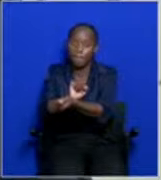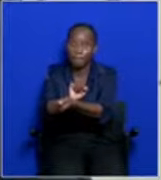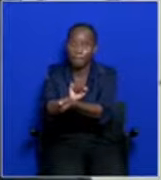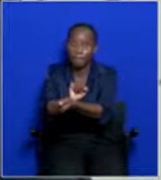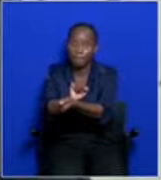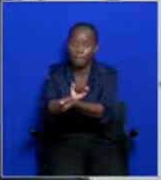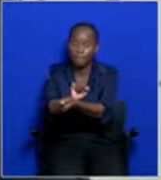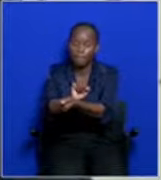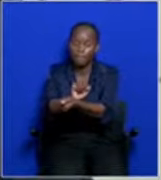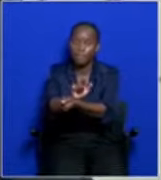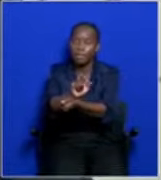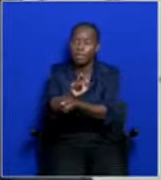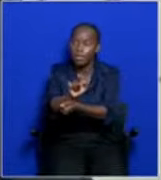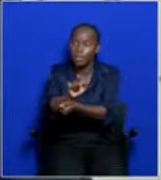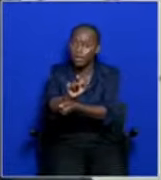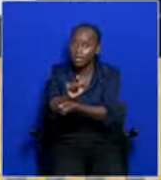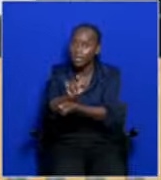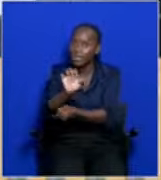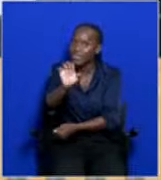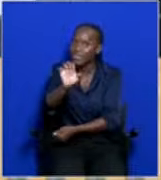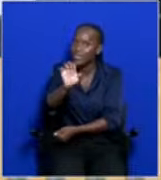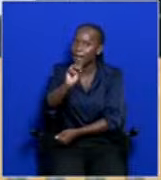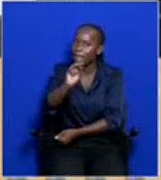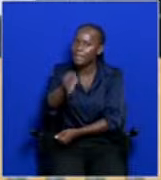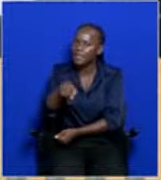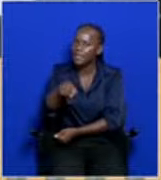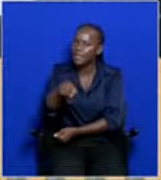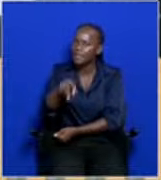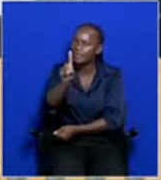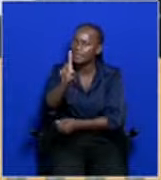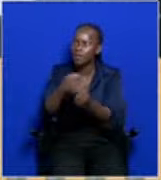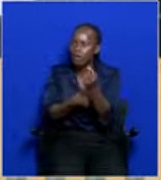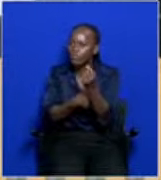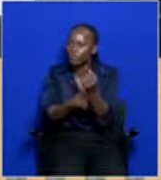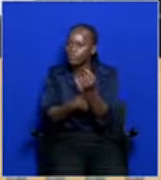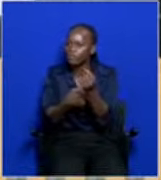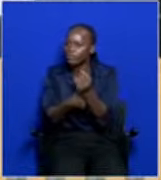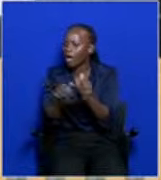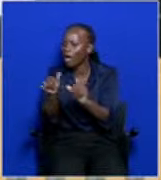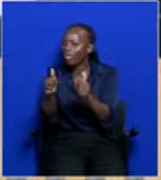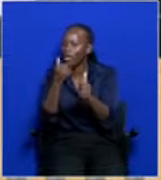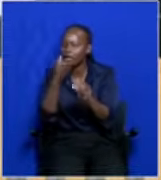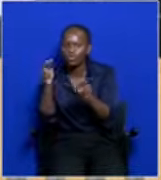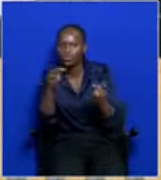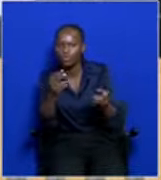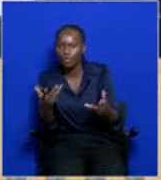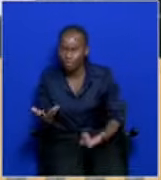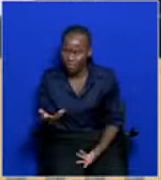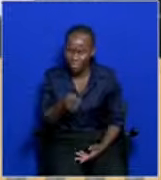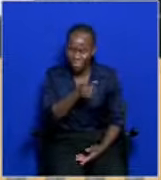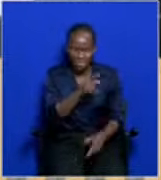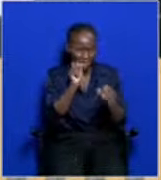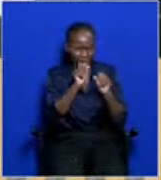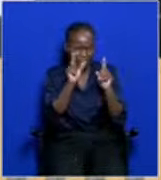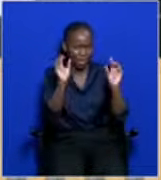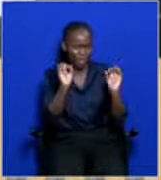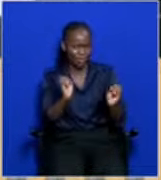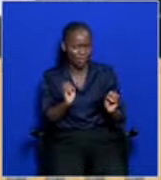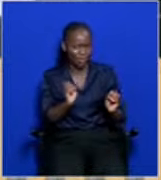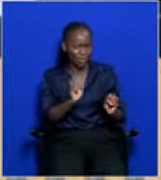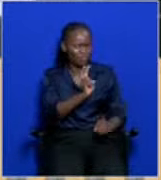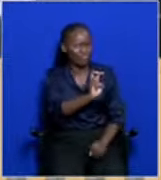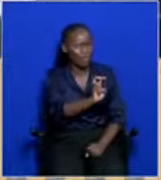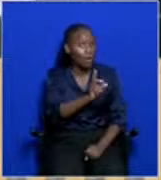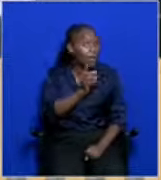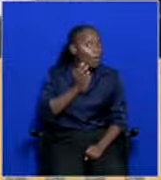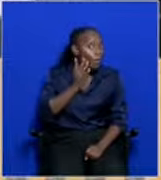I do not know if they say that they are not aware whilst I effected that arrest in their own offices.